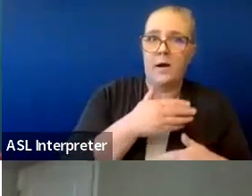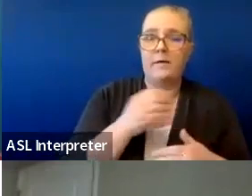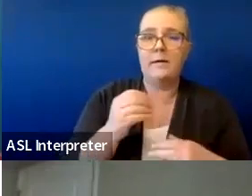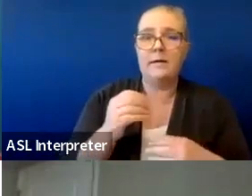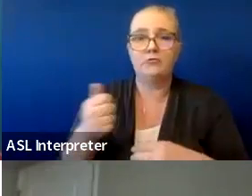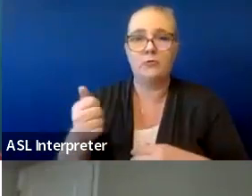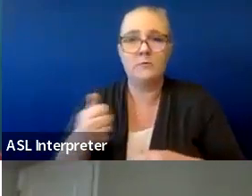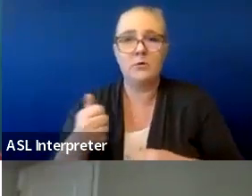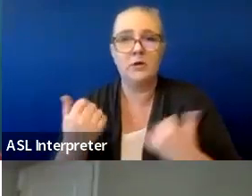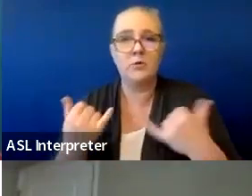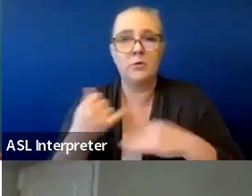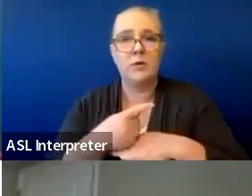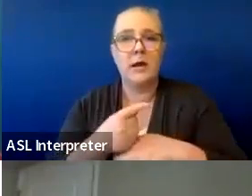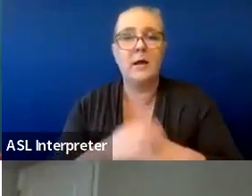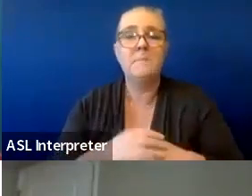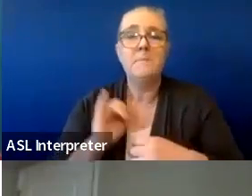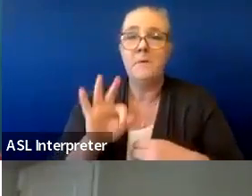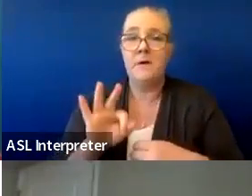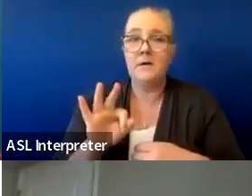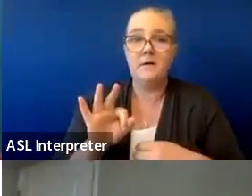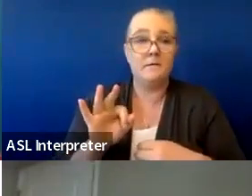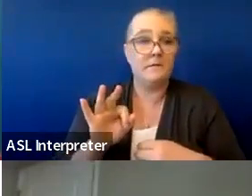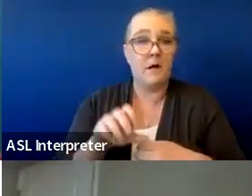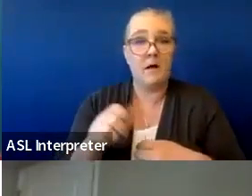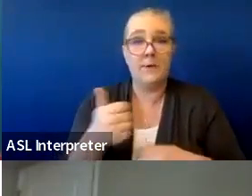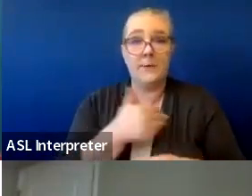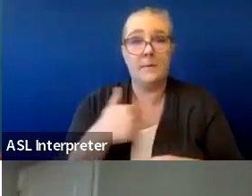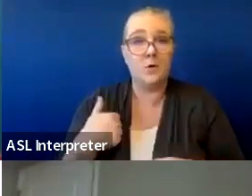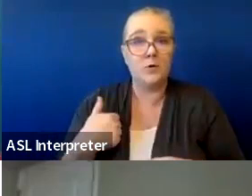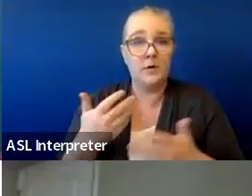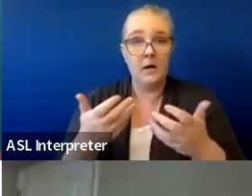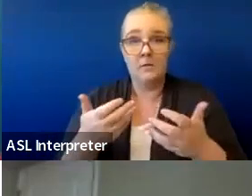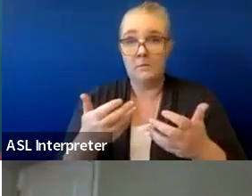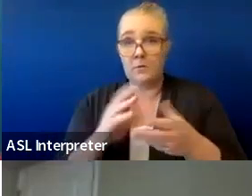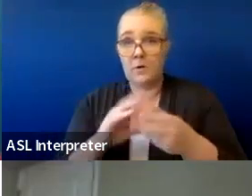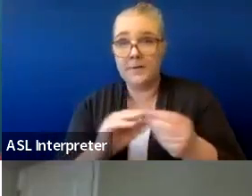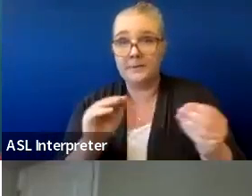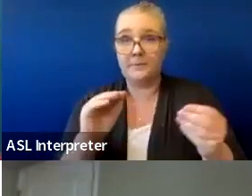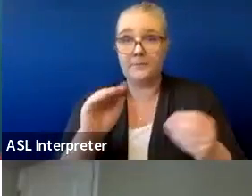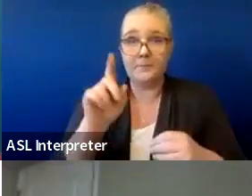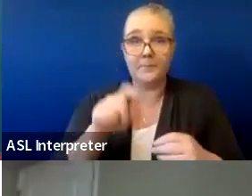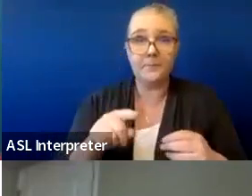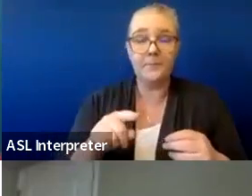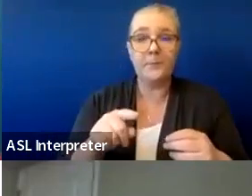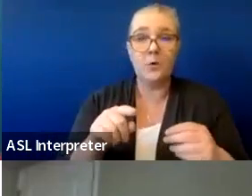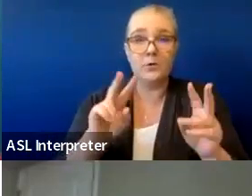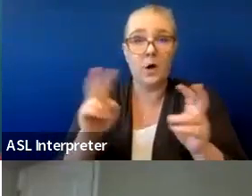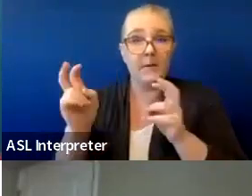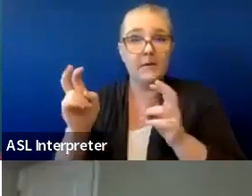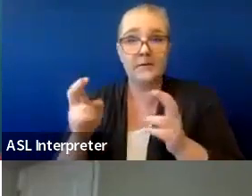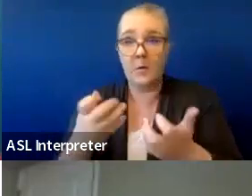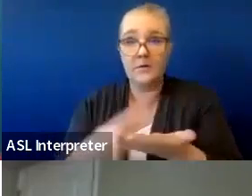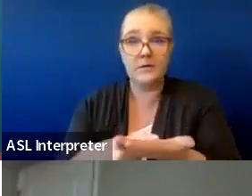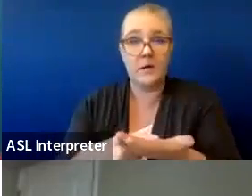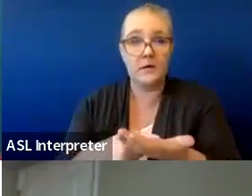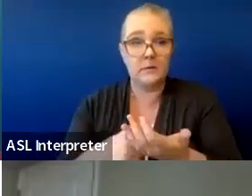today. If any other members have any comments or questions or topics they'd like to discuss, we do have about 15 minutes